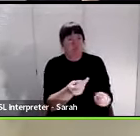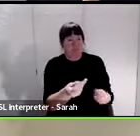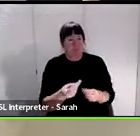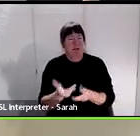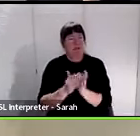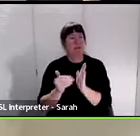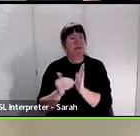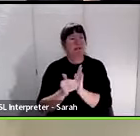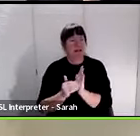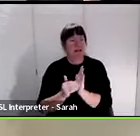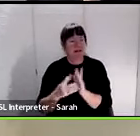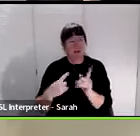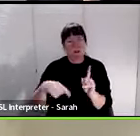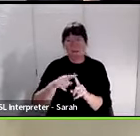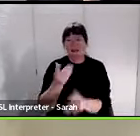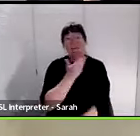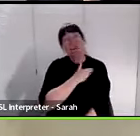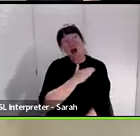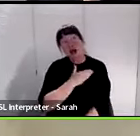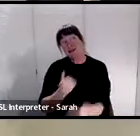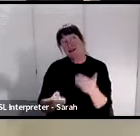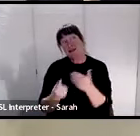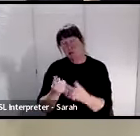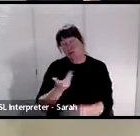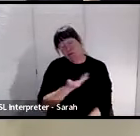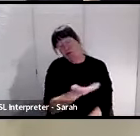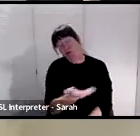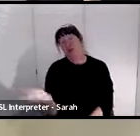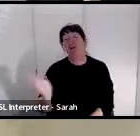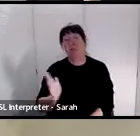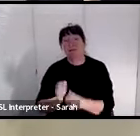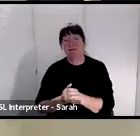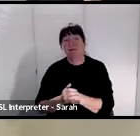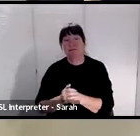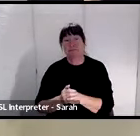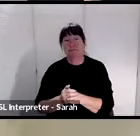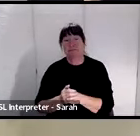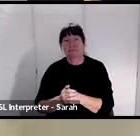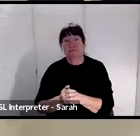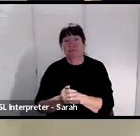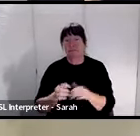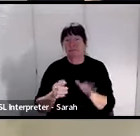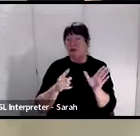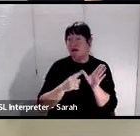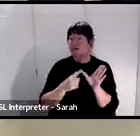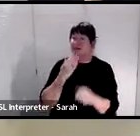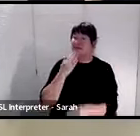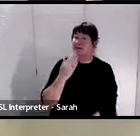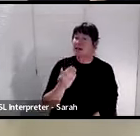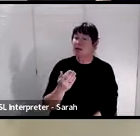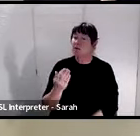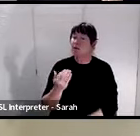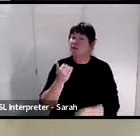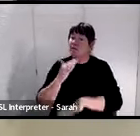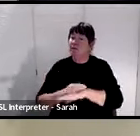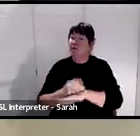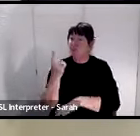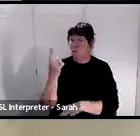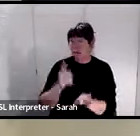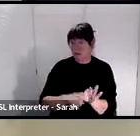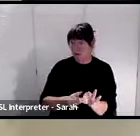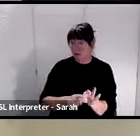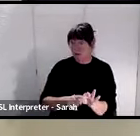community. Thank you. Thank you, Sacha. We have enough time for one question from Jan Logie.